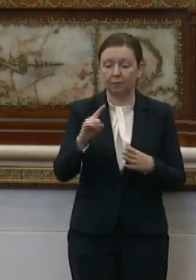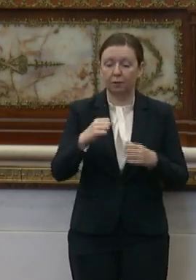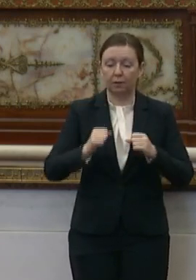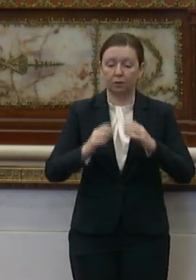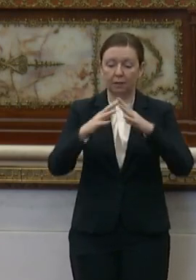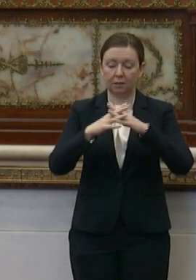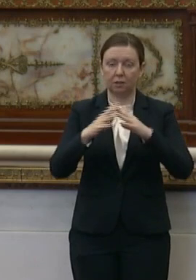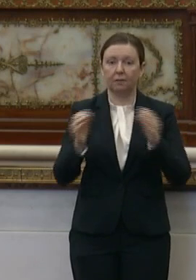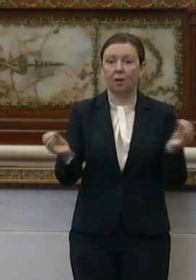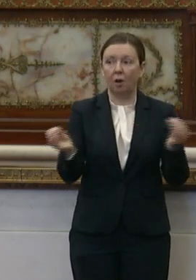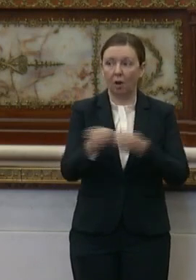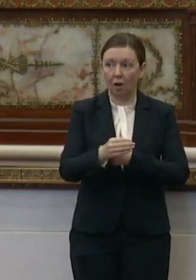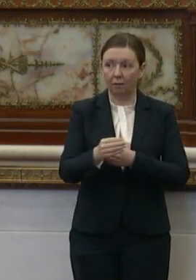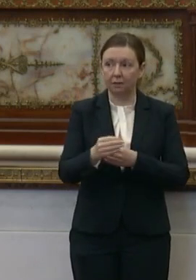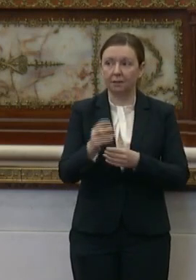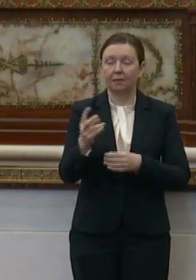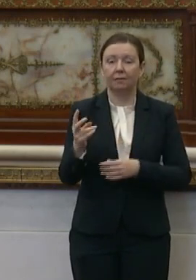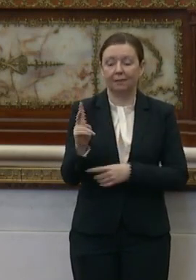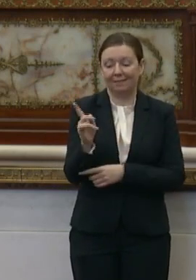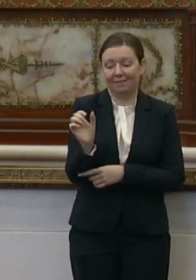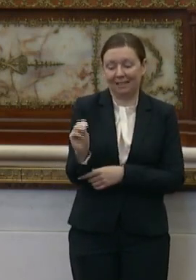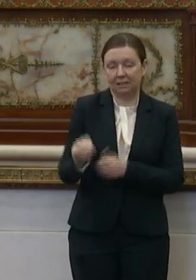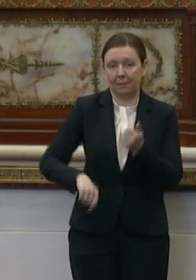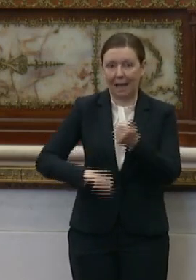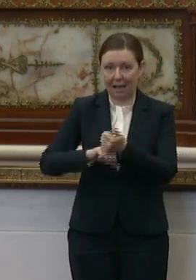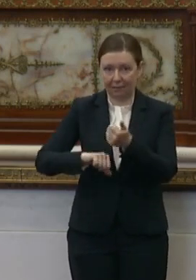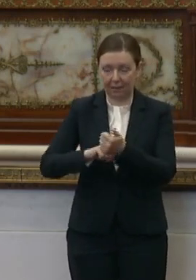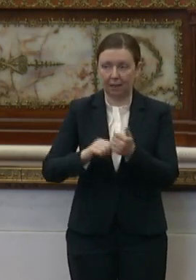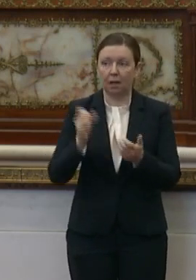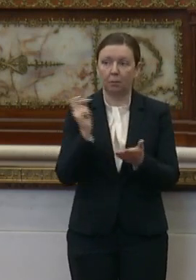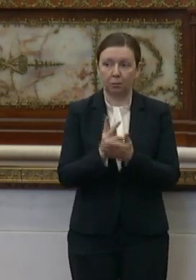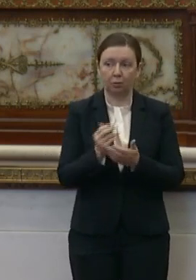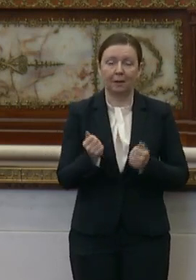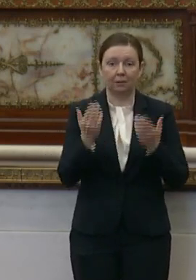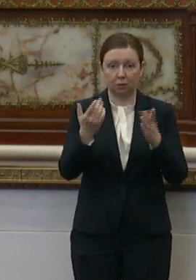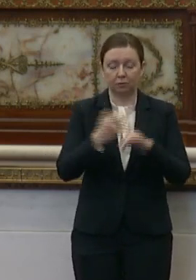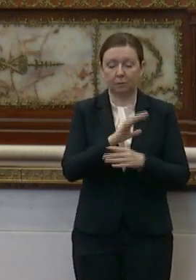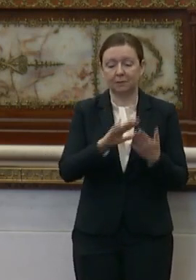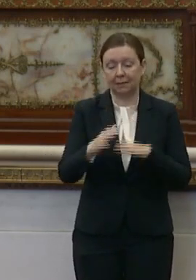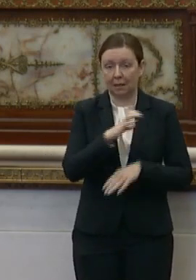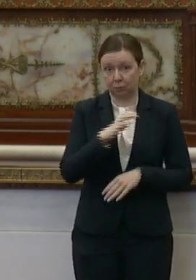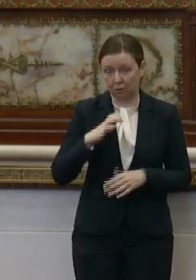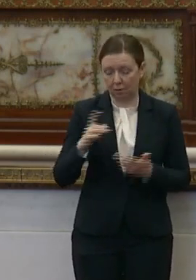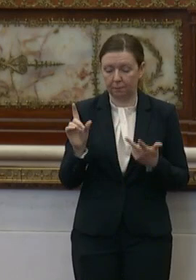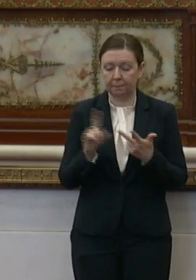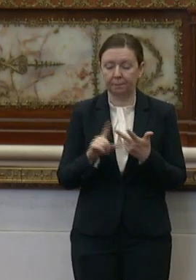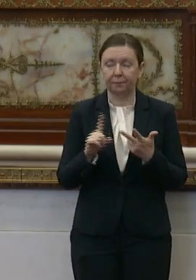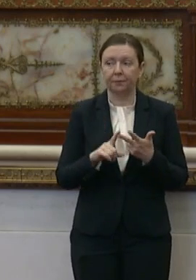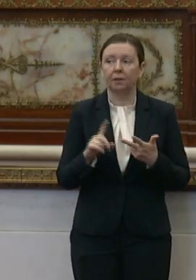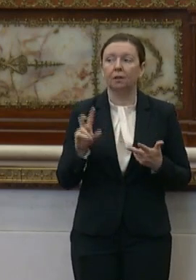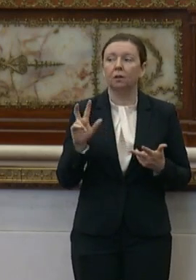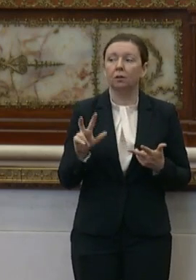creation of the Office of the Victim Advocate as approved by resolution of the City Council. And bill number